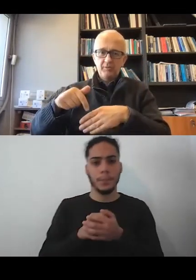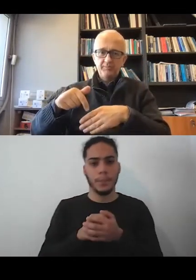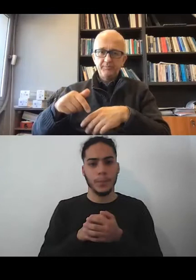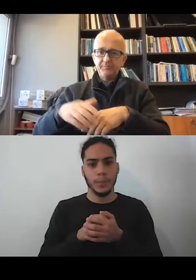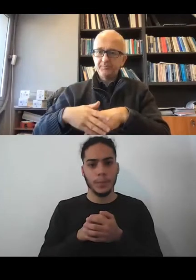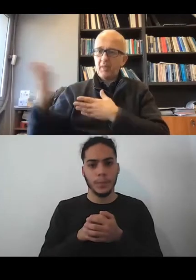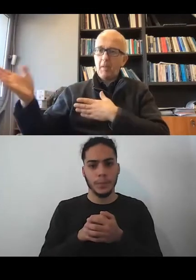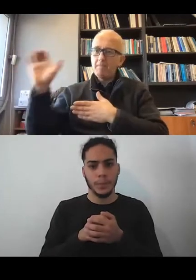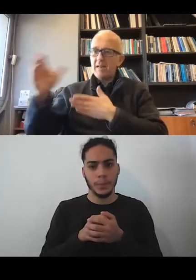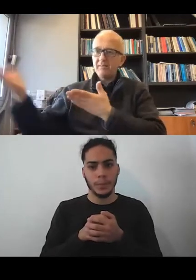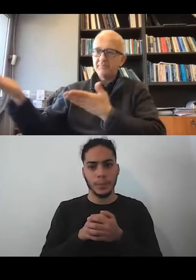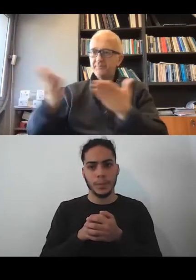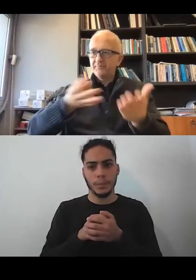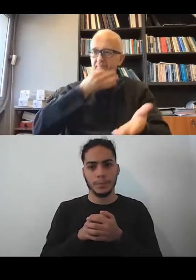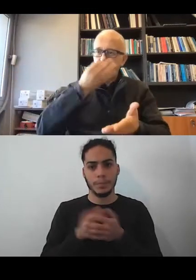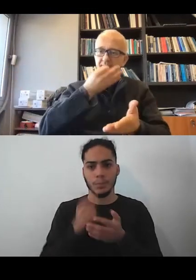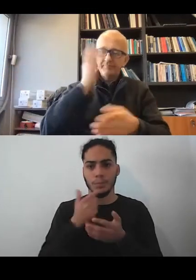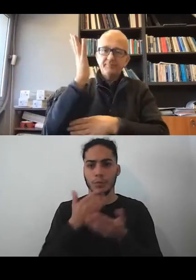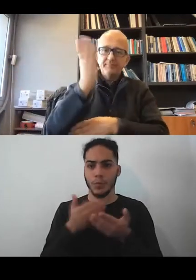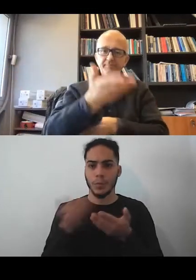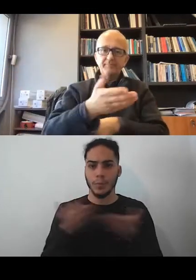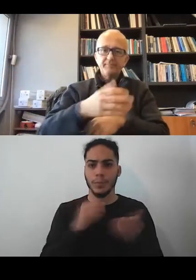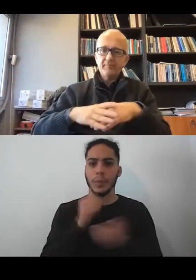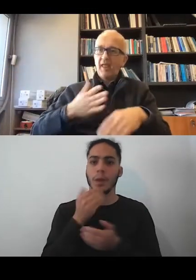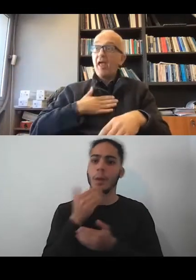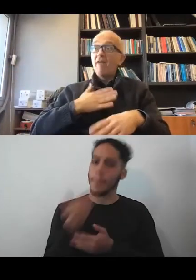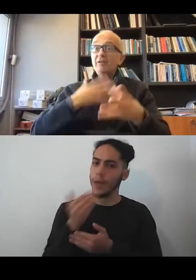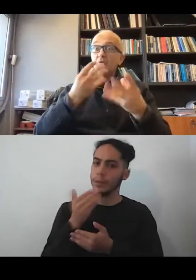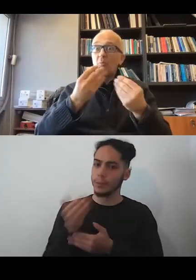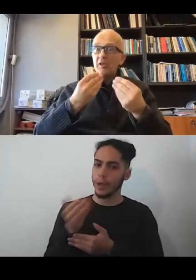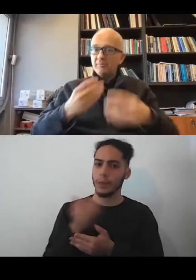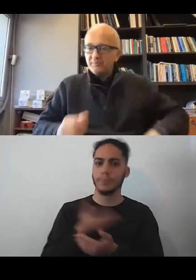yours. Thank you, Dimitri.